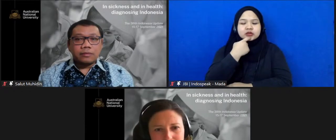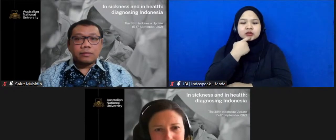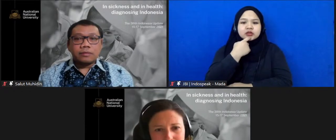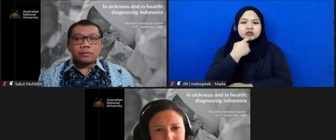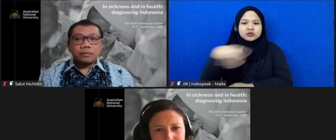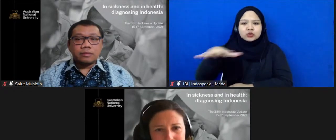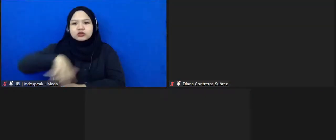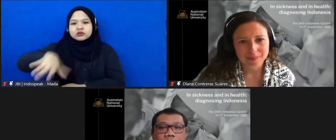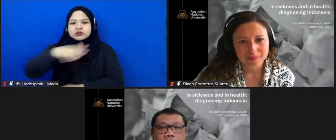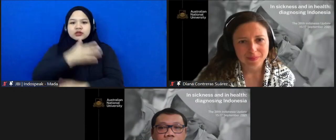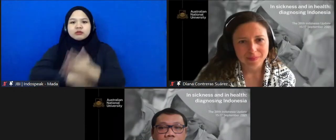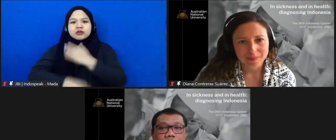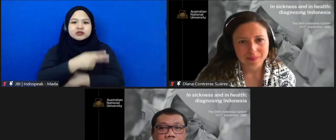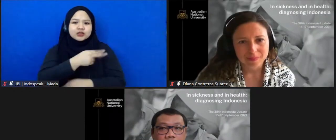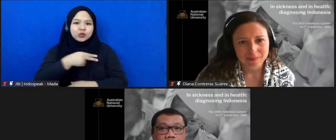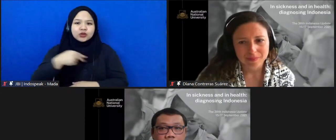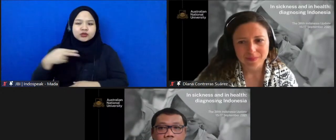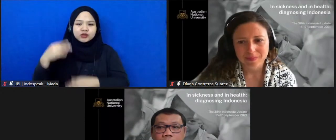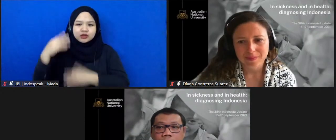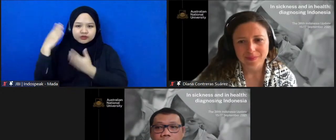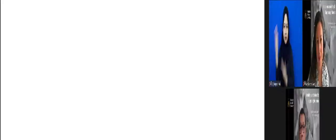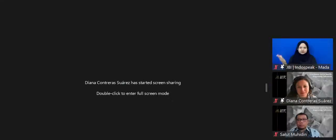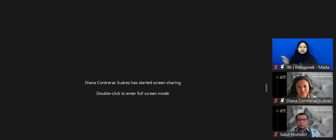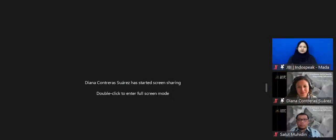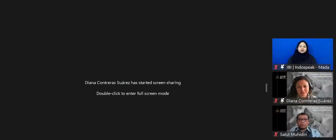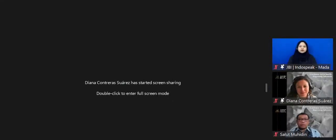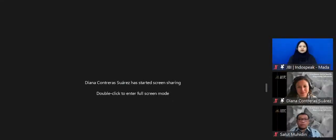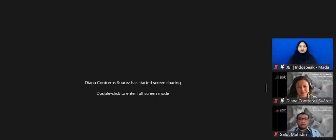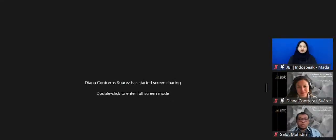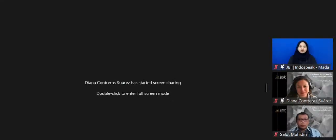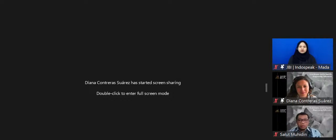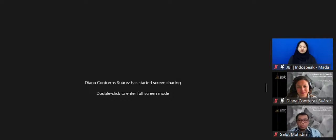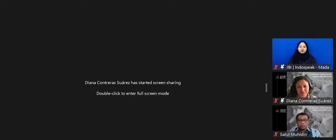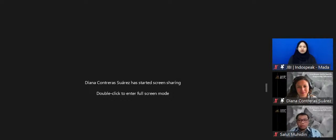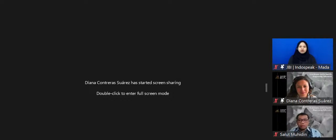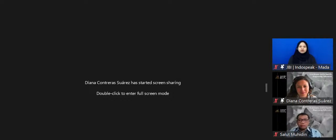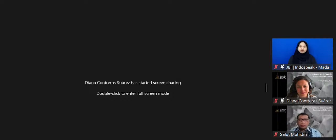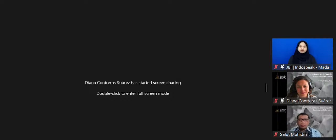Indonesia. Please, the screen is yours.